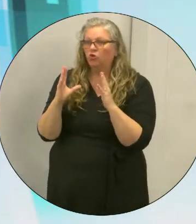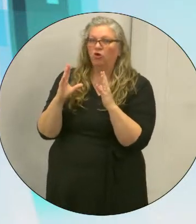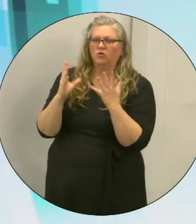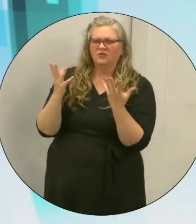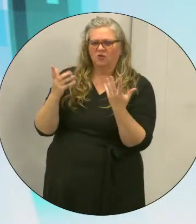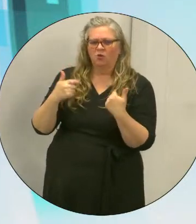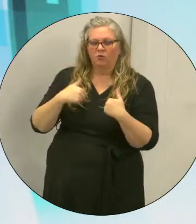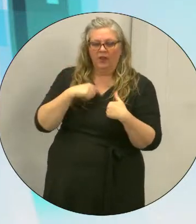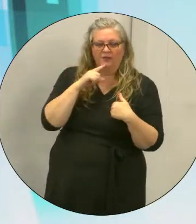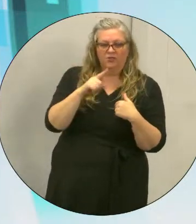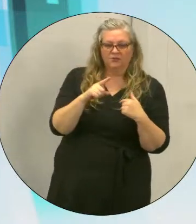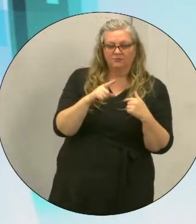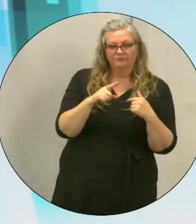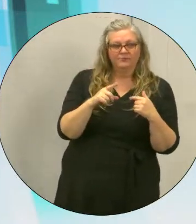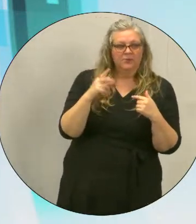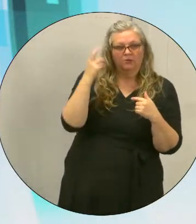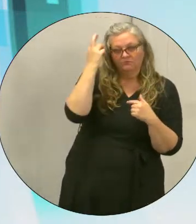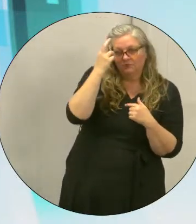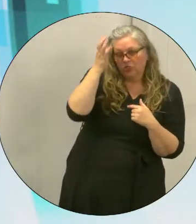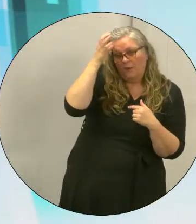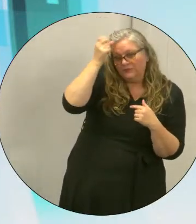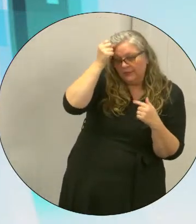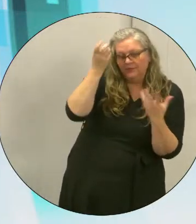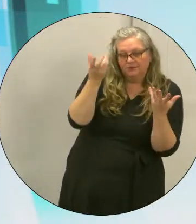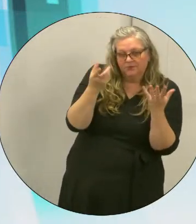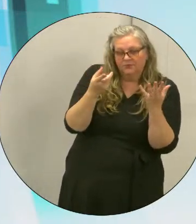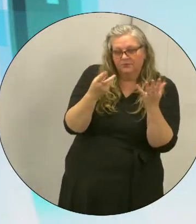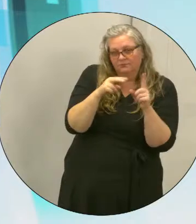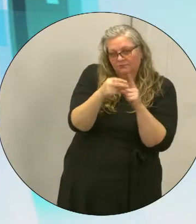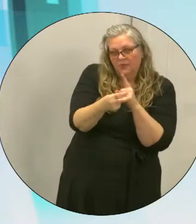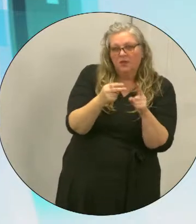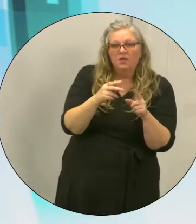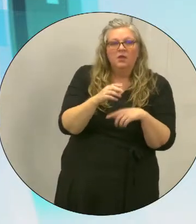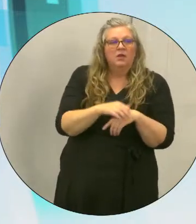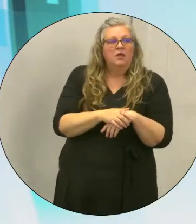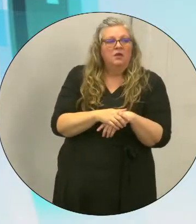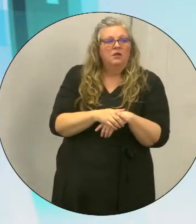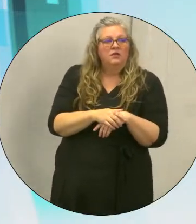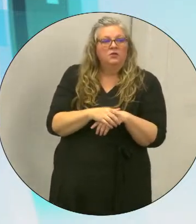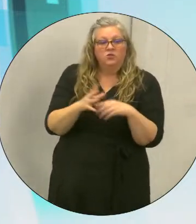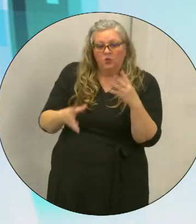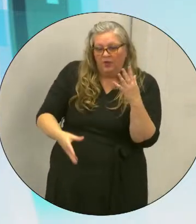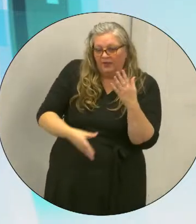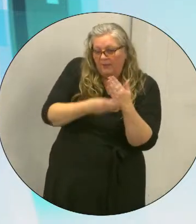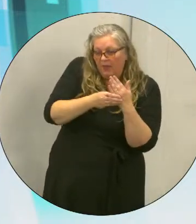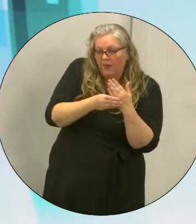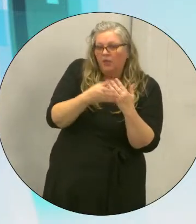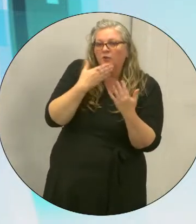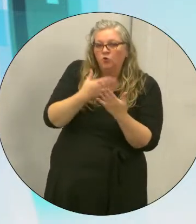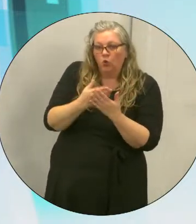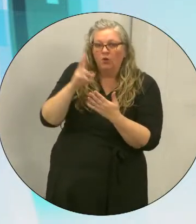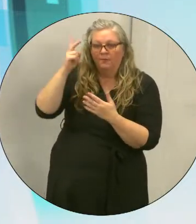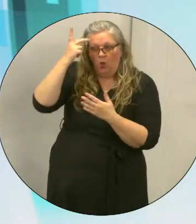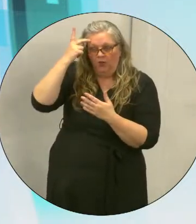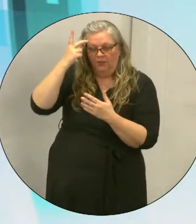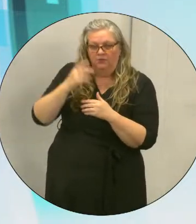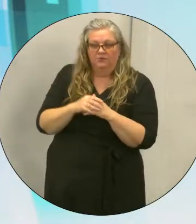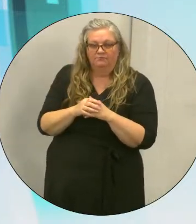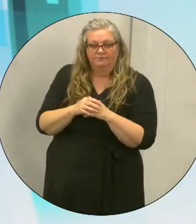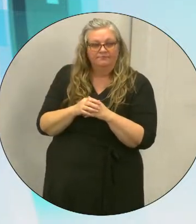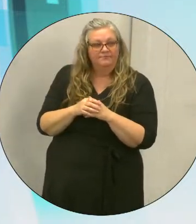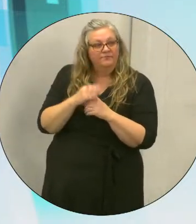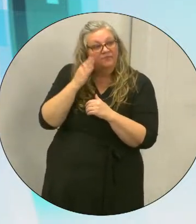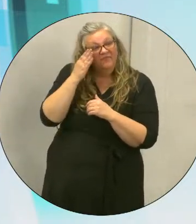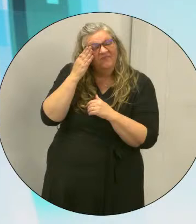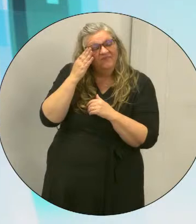purely pragmatic perspective on this. Taking this action to amend this regulation is simply good politics for the district right now. We